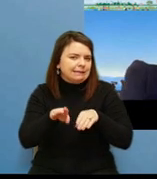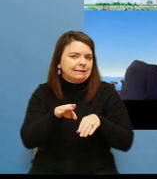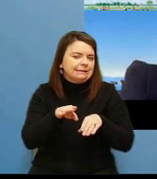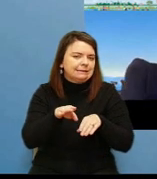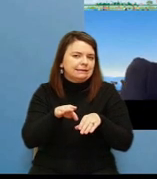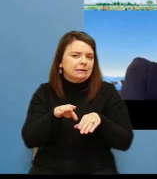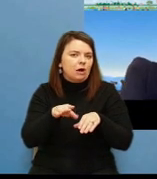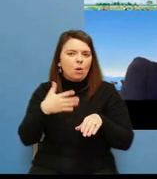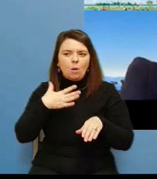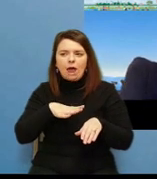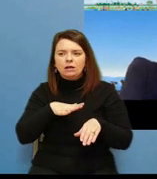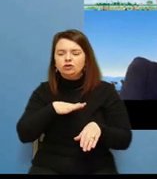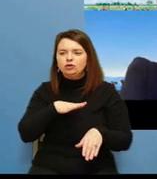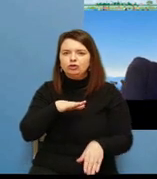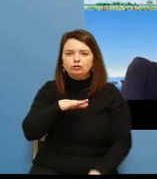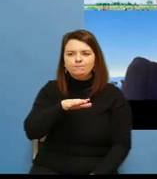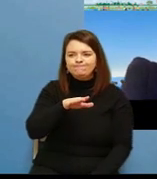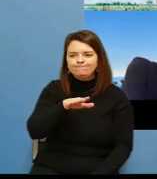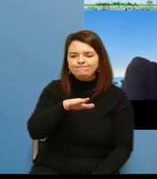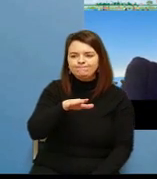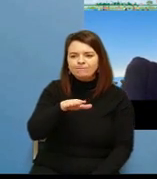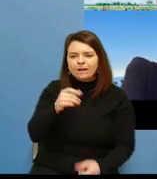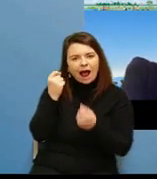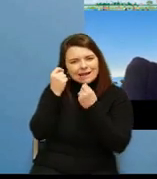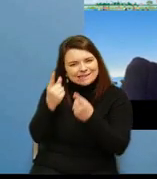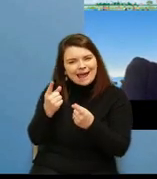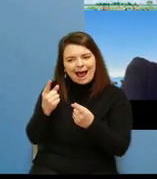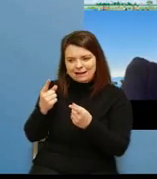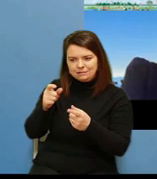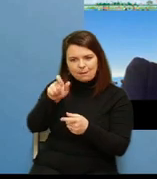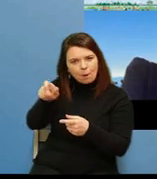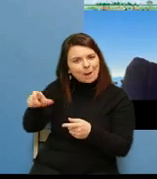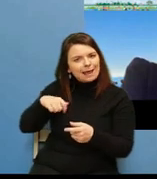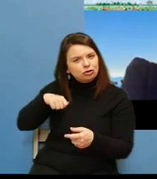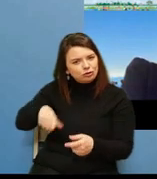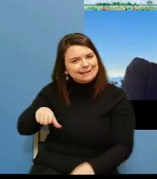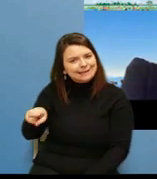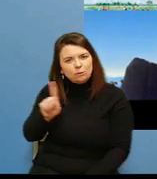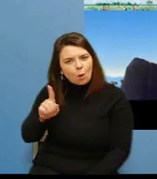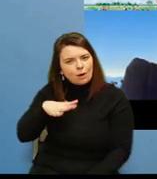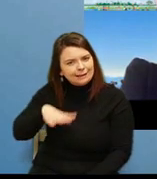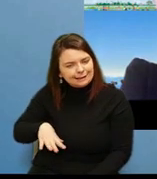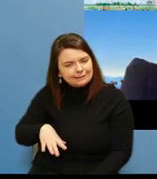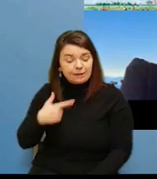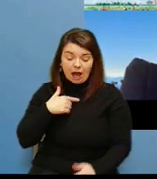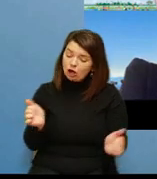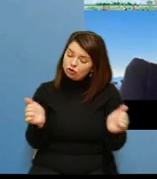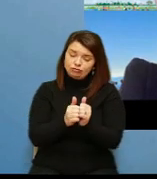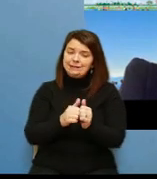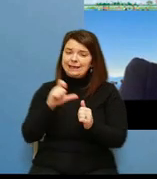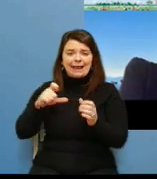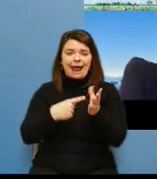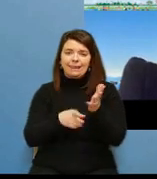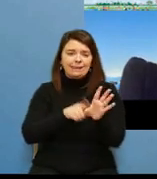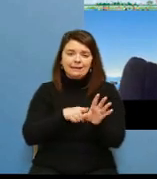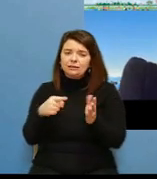help us to reach out and understand the needs of our population. And I think, you know, I absolutely